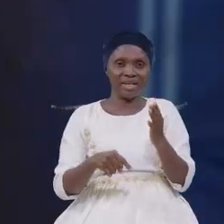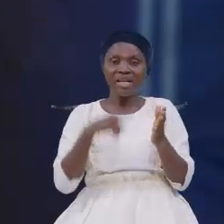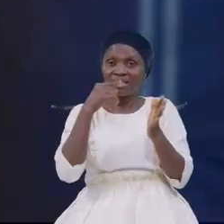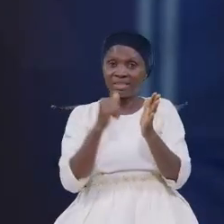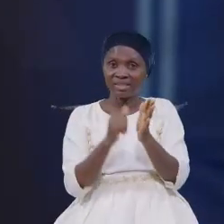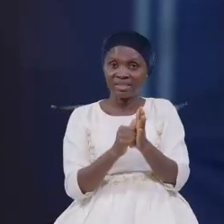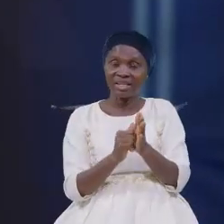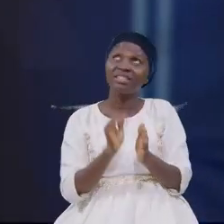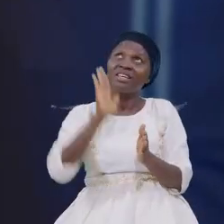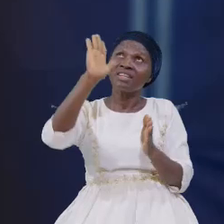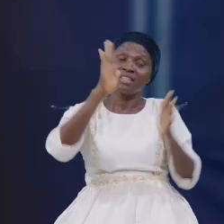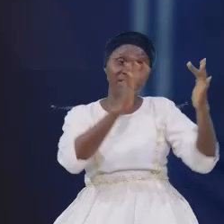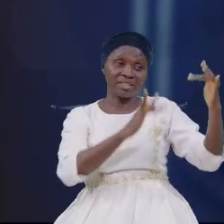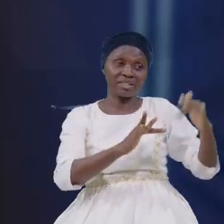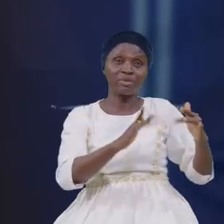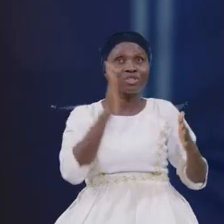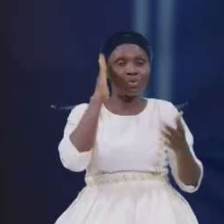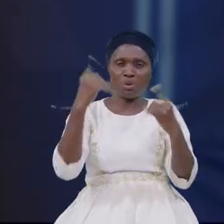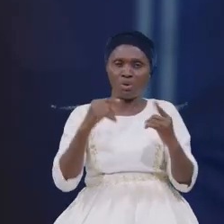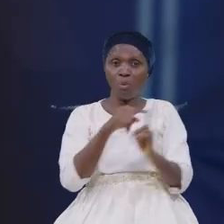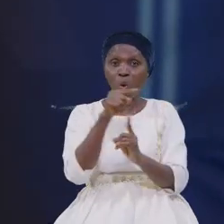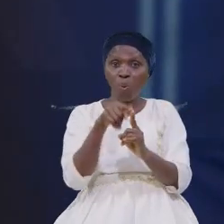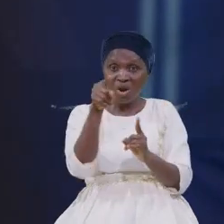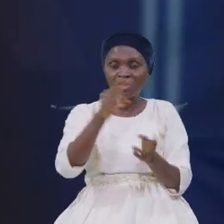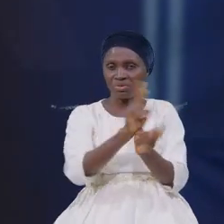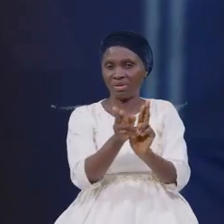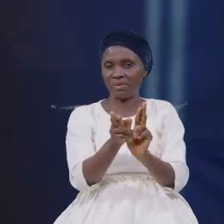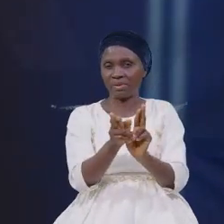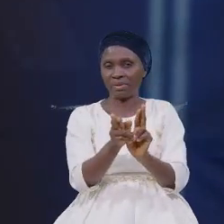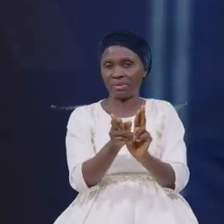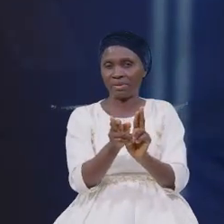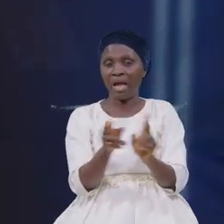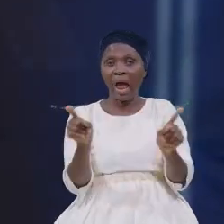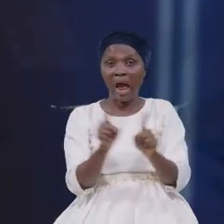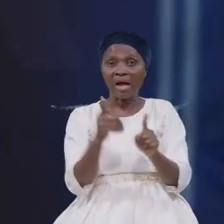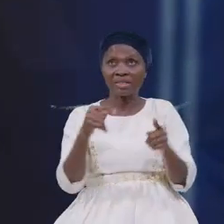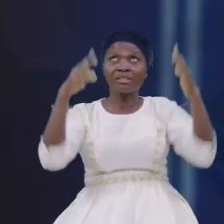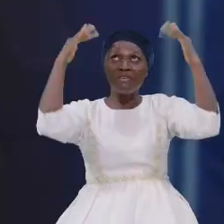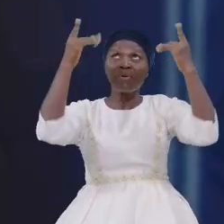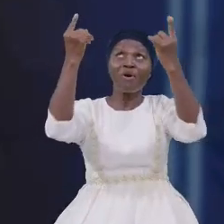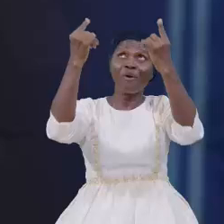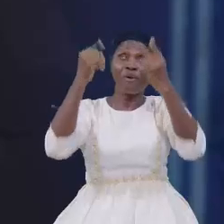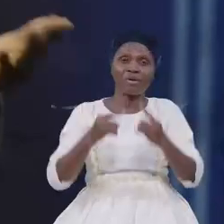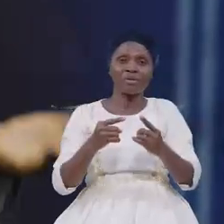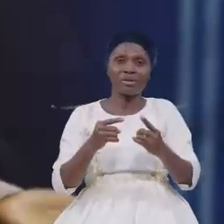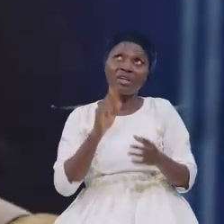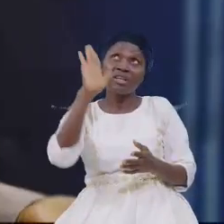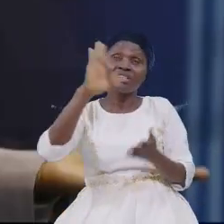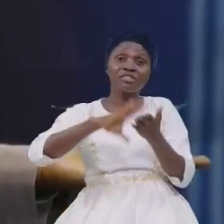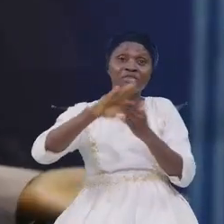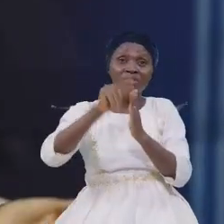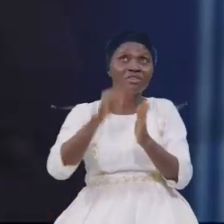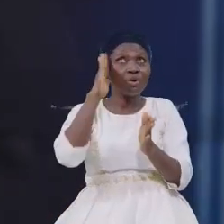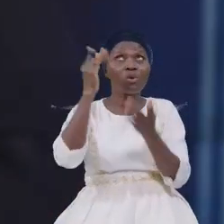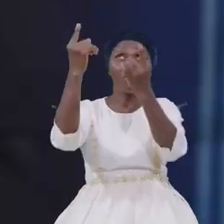come when you repent, as the rain cometh down. His forgiveness will come from heaven, as